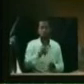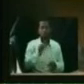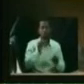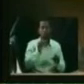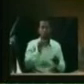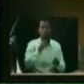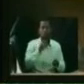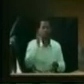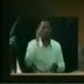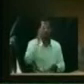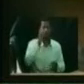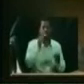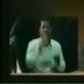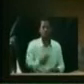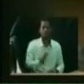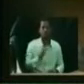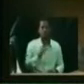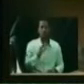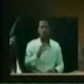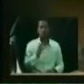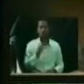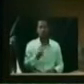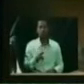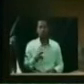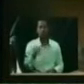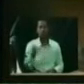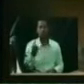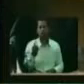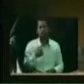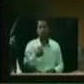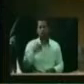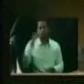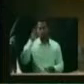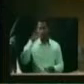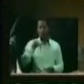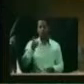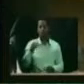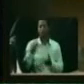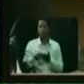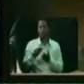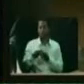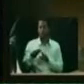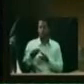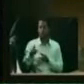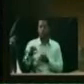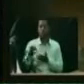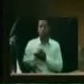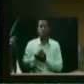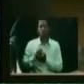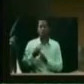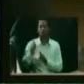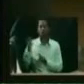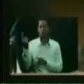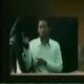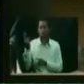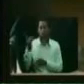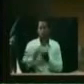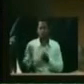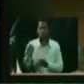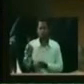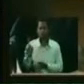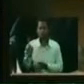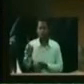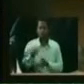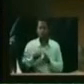or, toilet paper, something. That money has to come from somewhere to pay this money because it's pretty much been